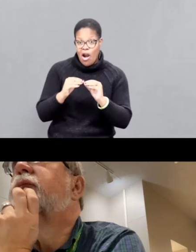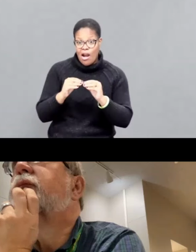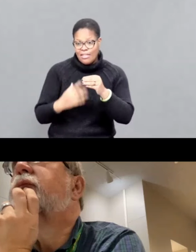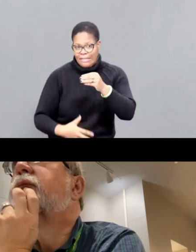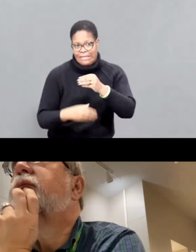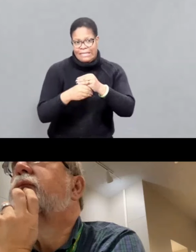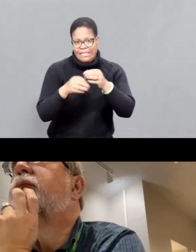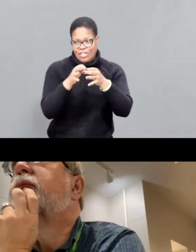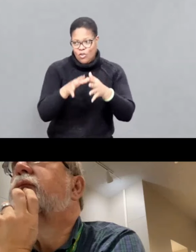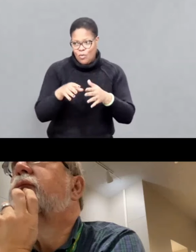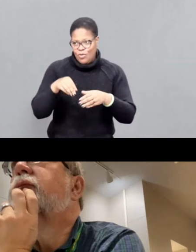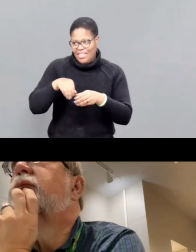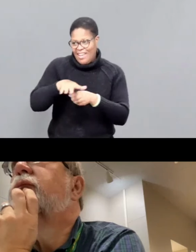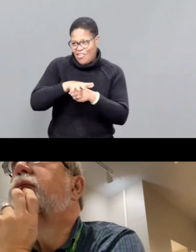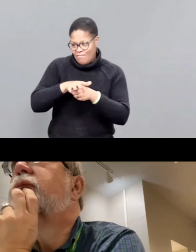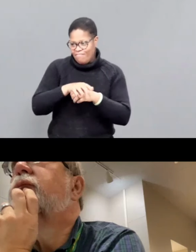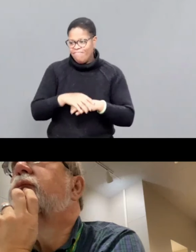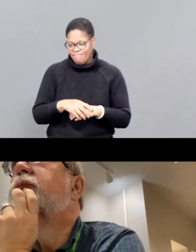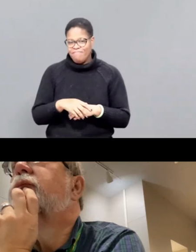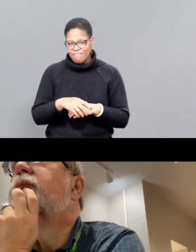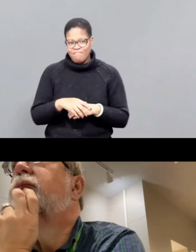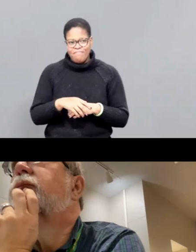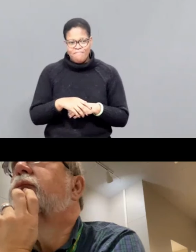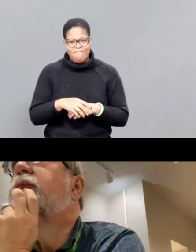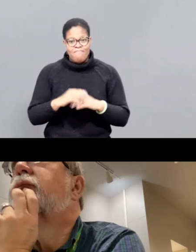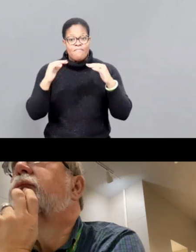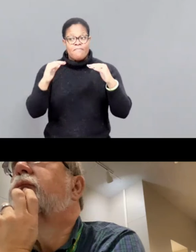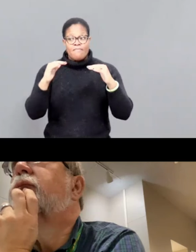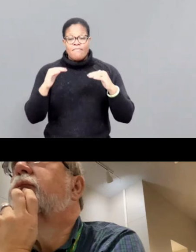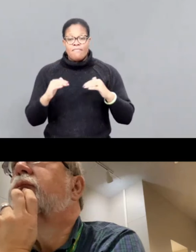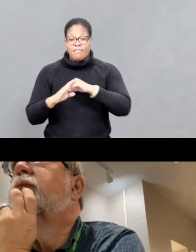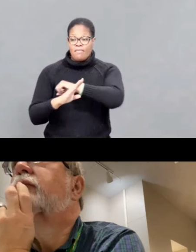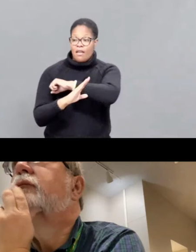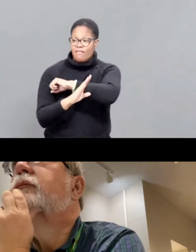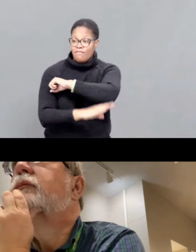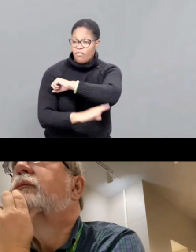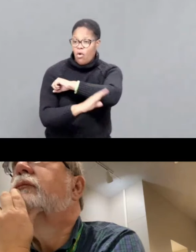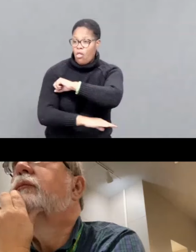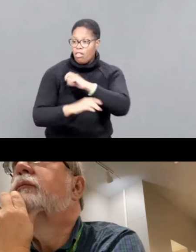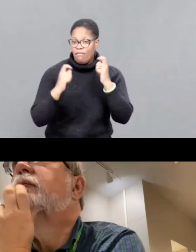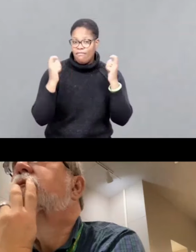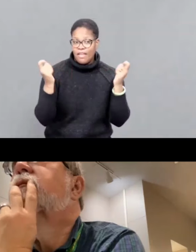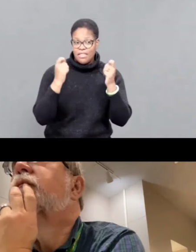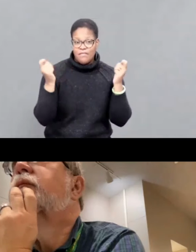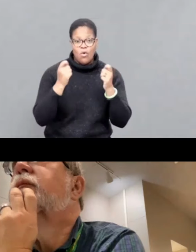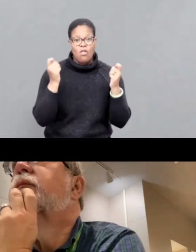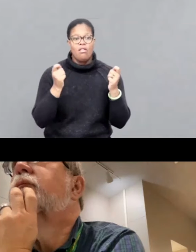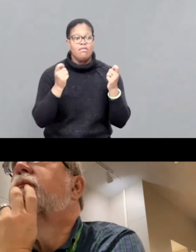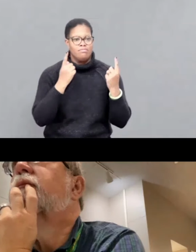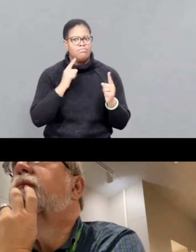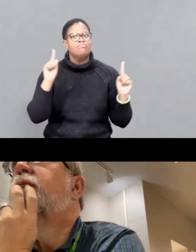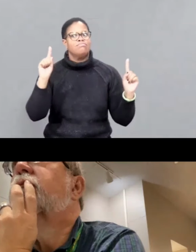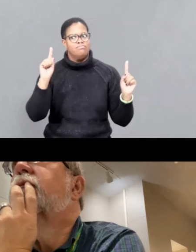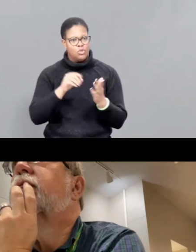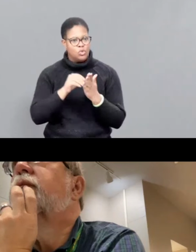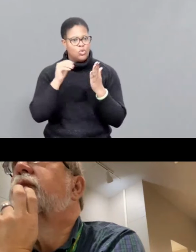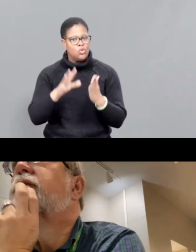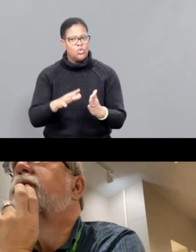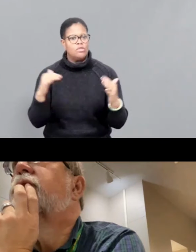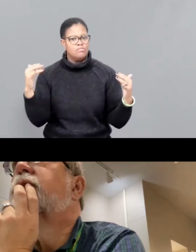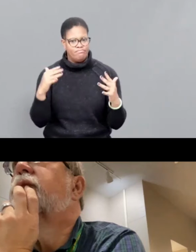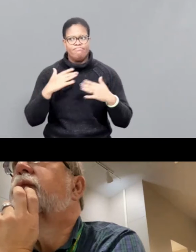area. And then our fall festival was a huge success. The students really enjoyed that.